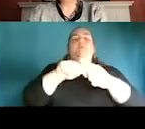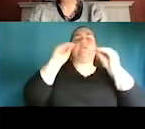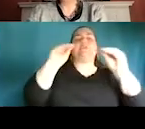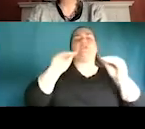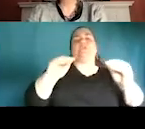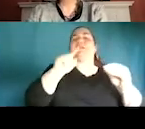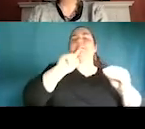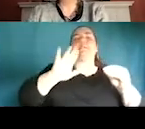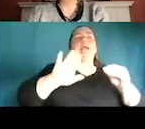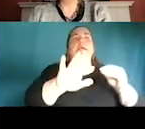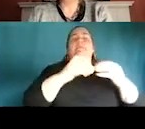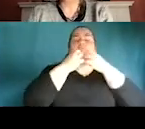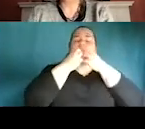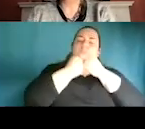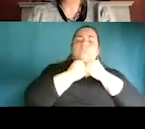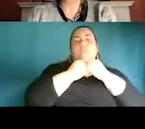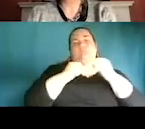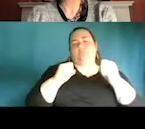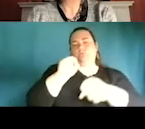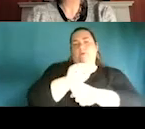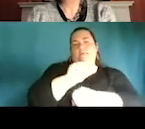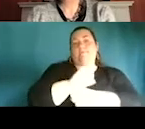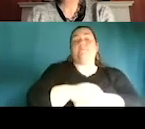Congratulations to the 6 Dean of the Faculty awardees.